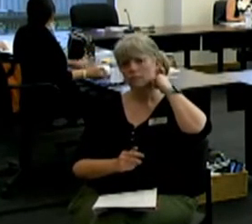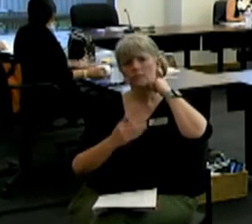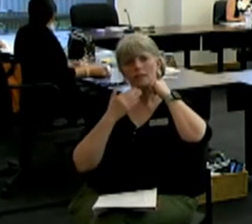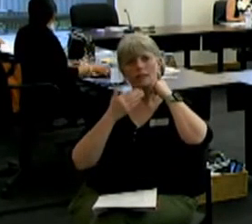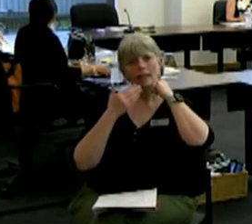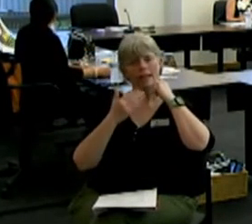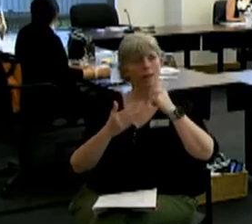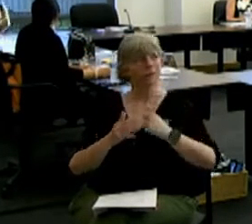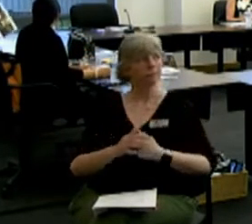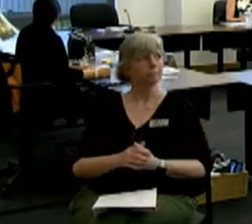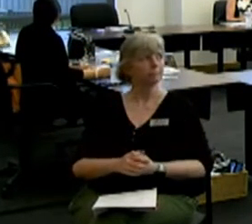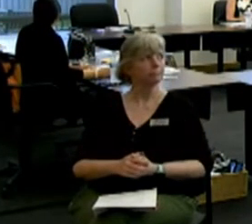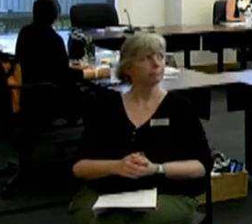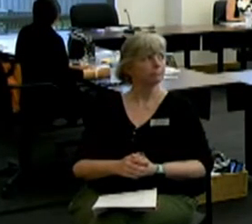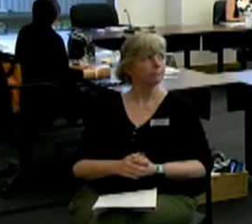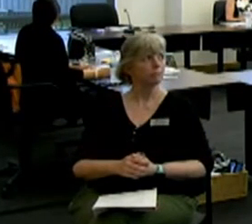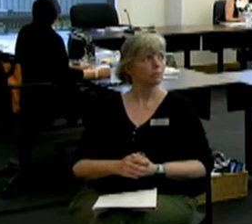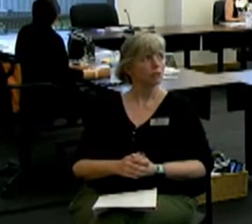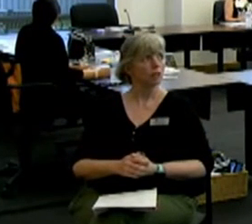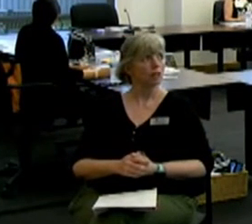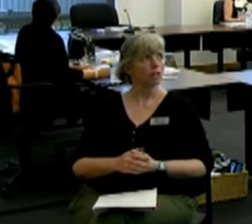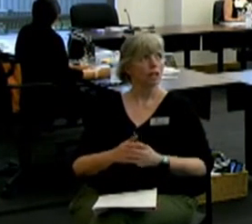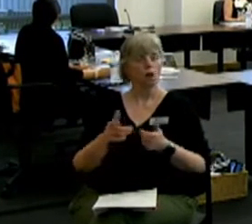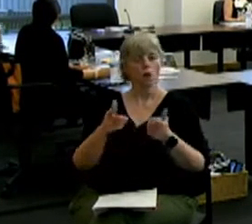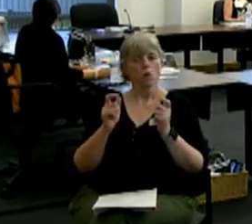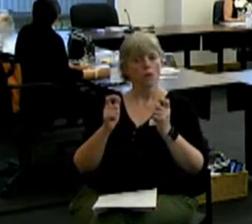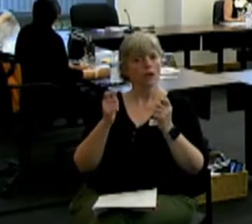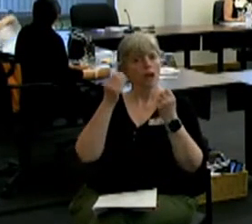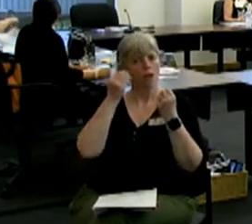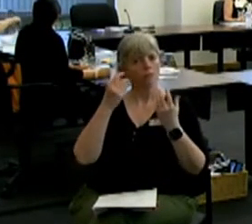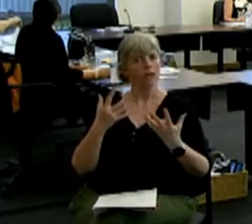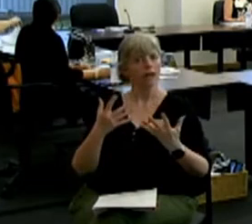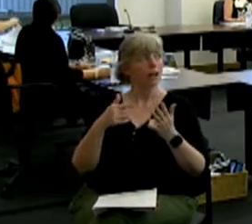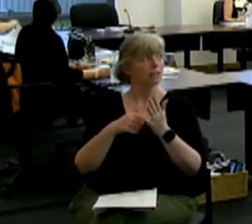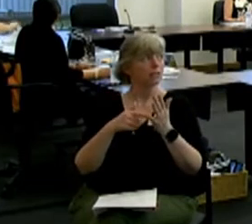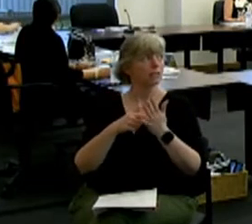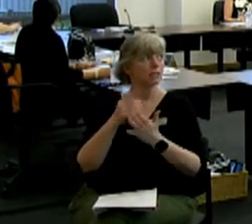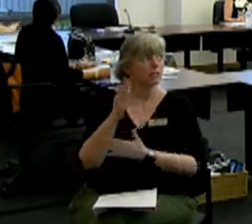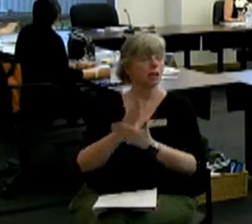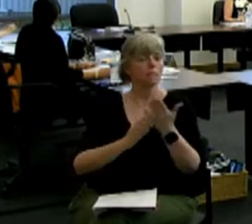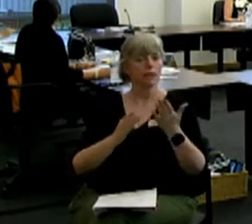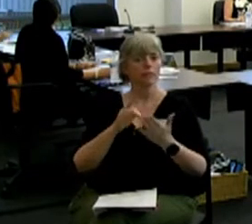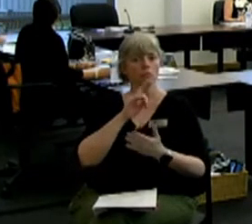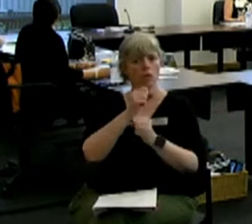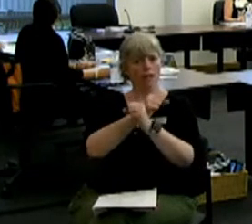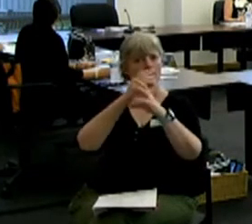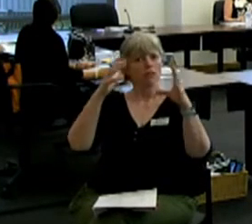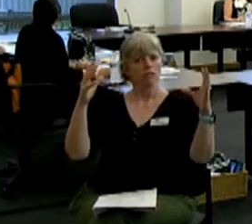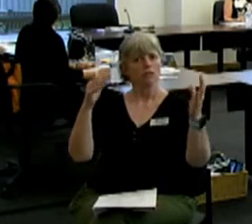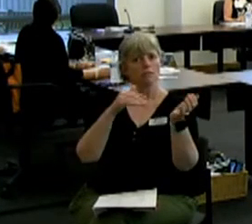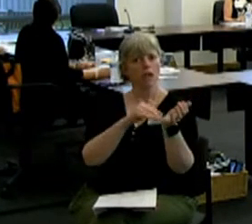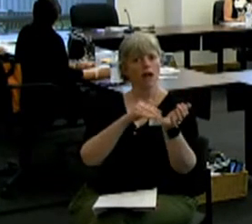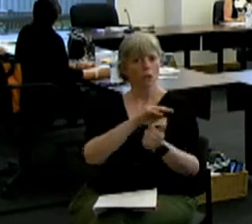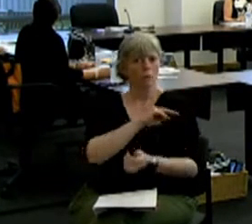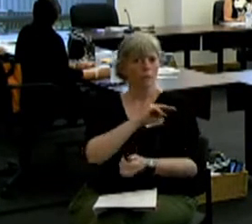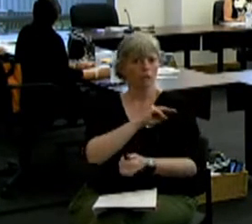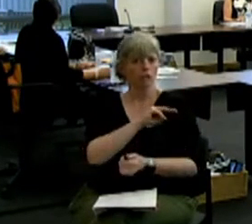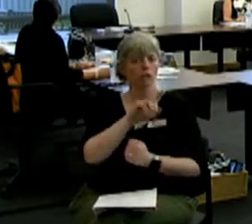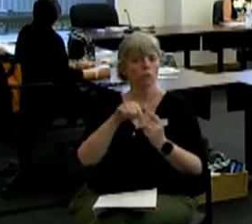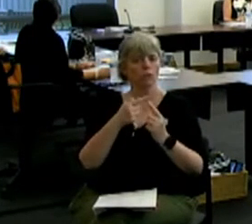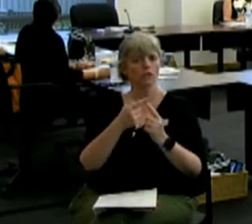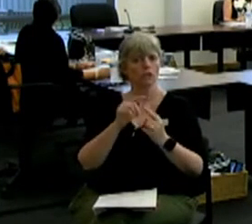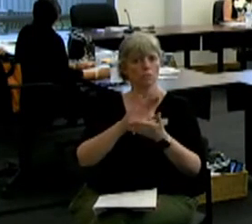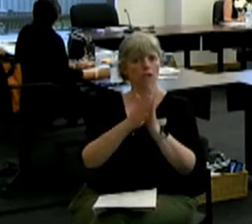Thank you. Yeah, I don't know what's going on. Okay, so just a real quick update. This is something that was really a vision of Dr. Mitchell's when she